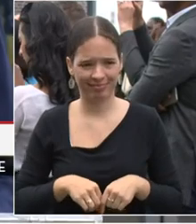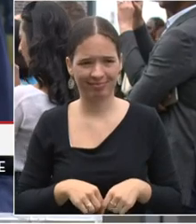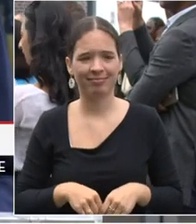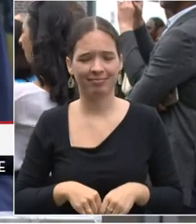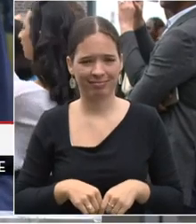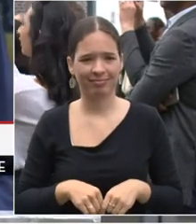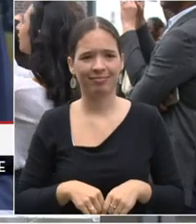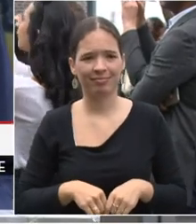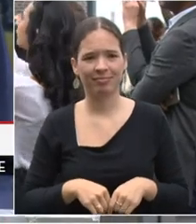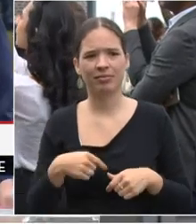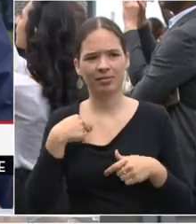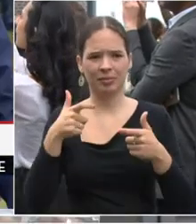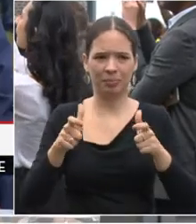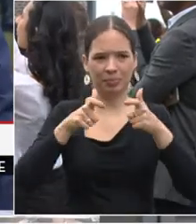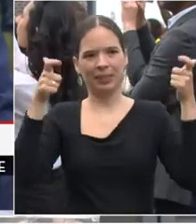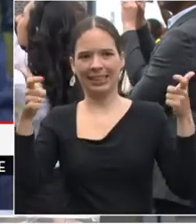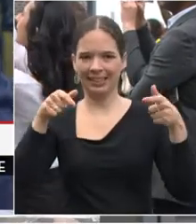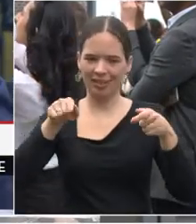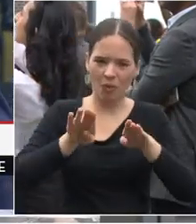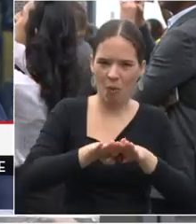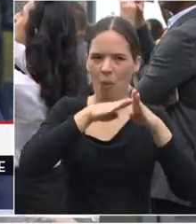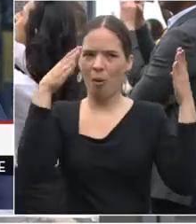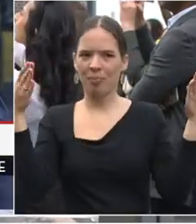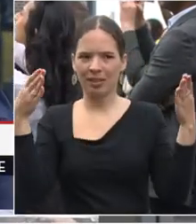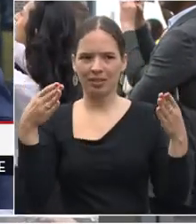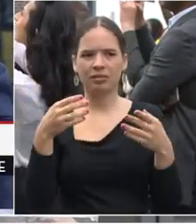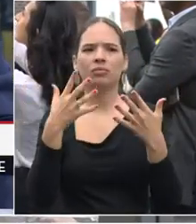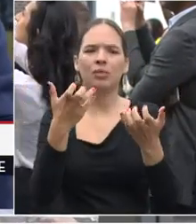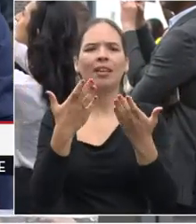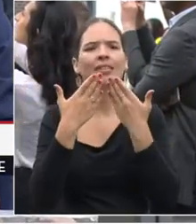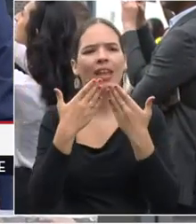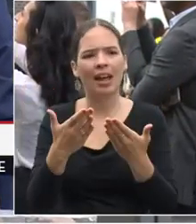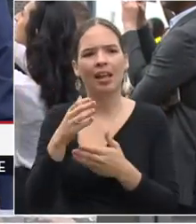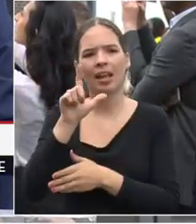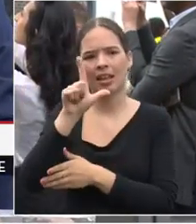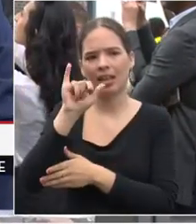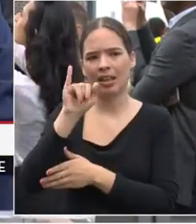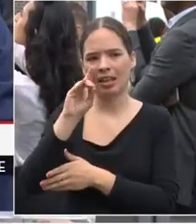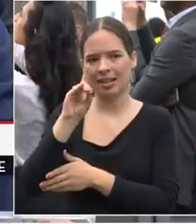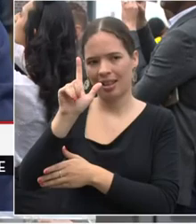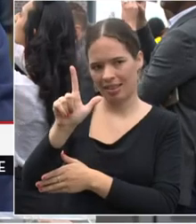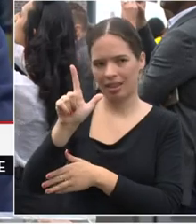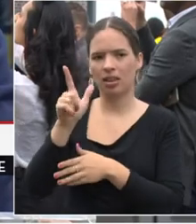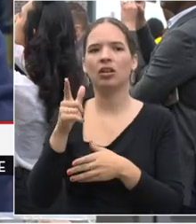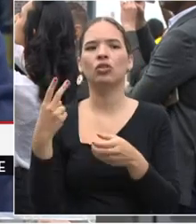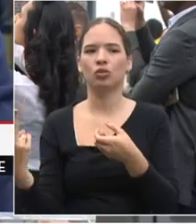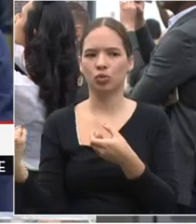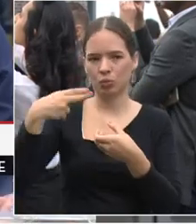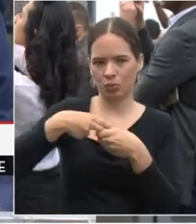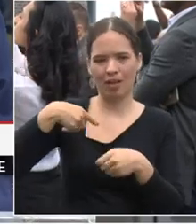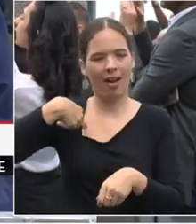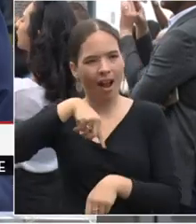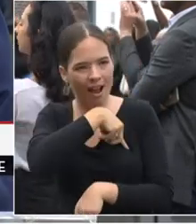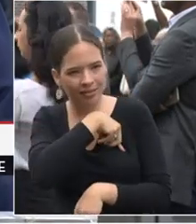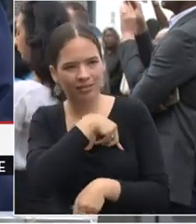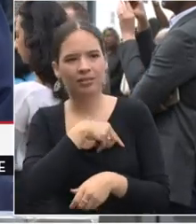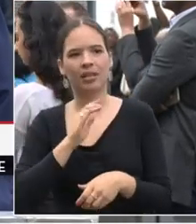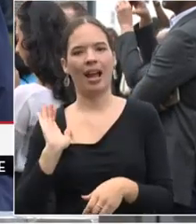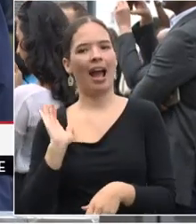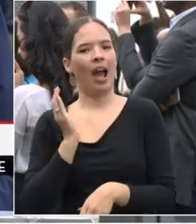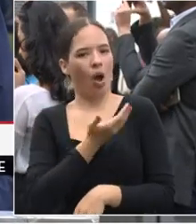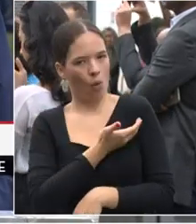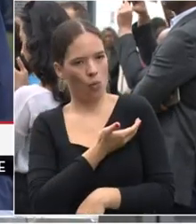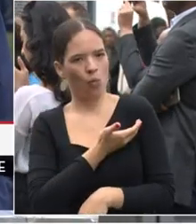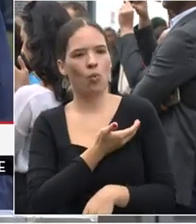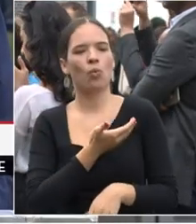opening. And I want to thank Lidl for joining us to be a part of the opening of